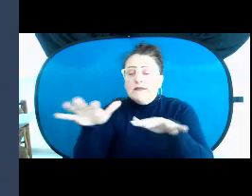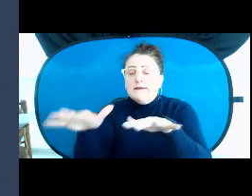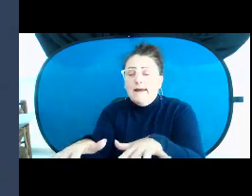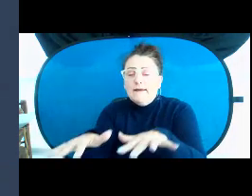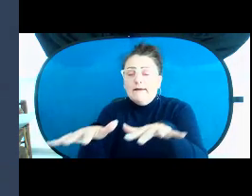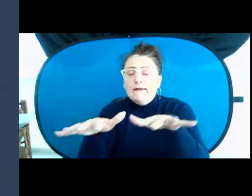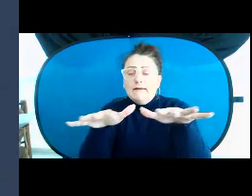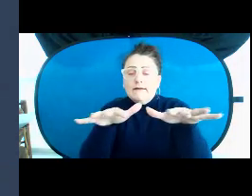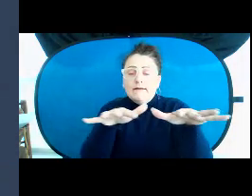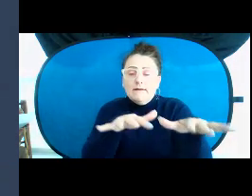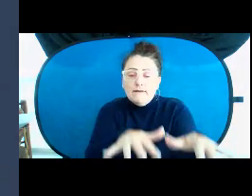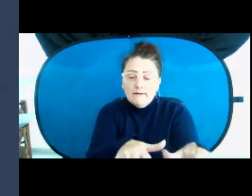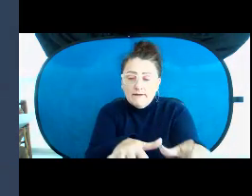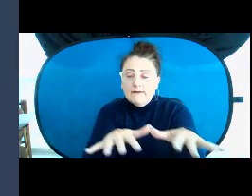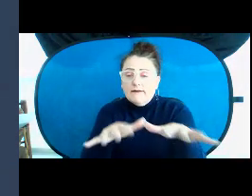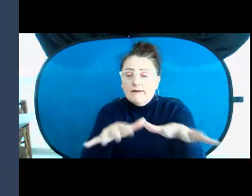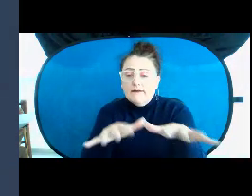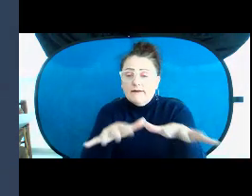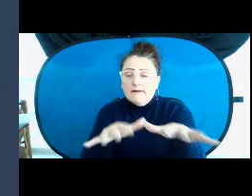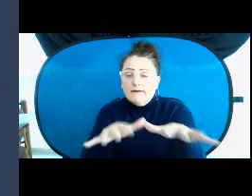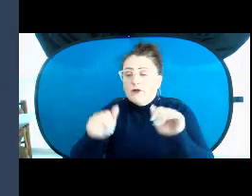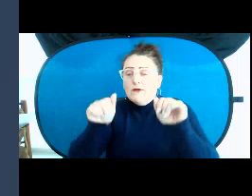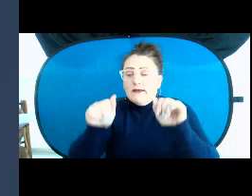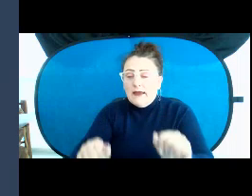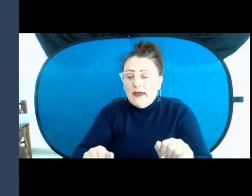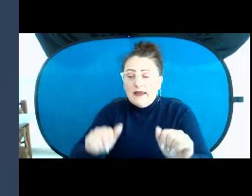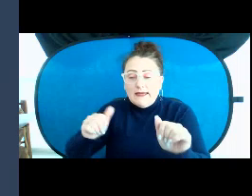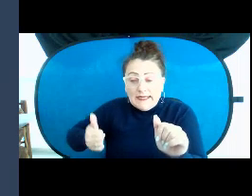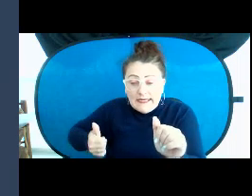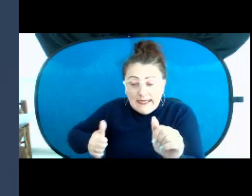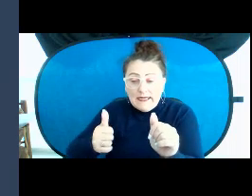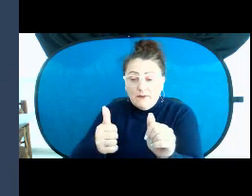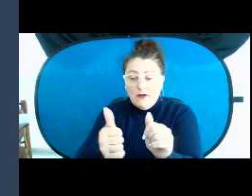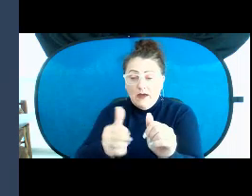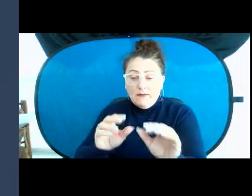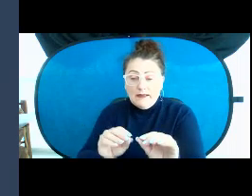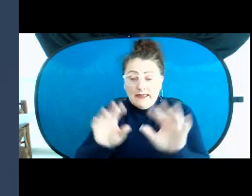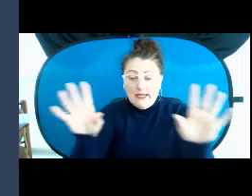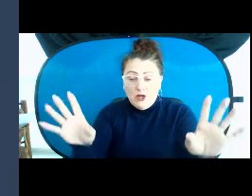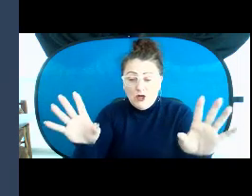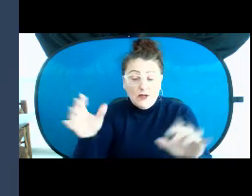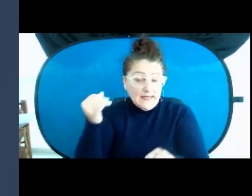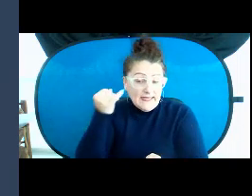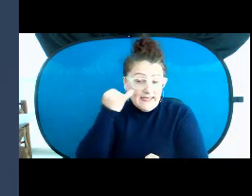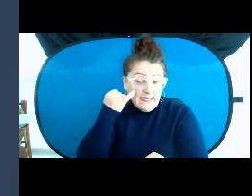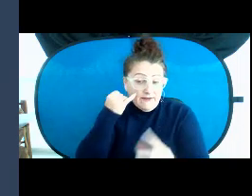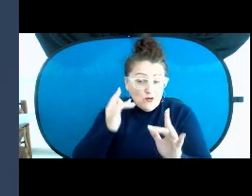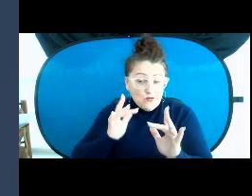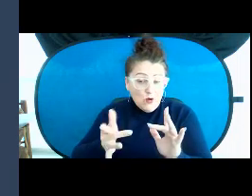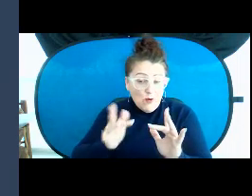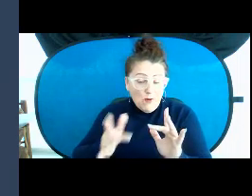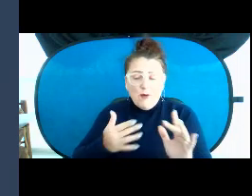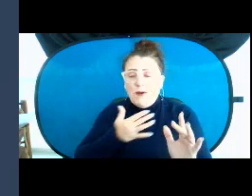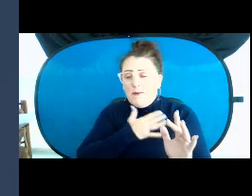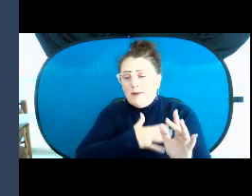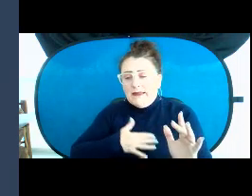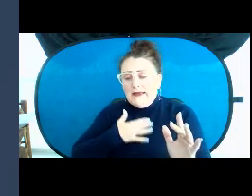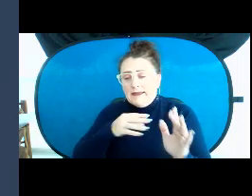services adequate time for accurate translation. If you're presenting remotely, we hope that you turn on your camera during your presentation if you have